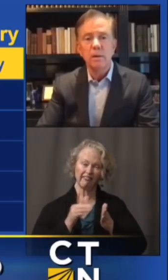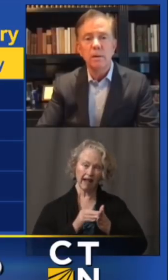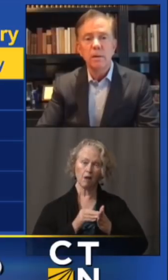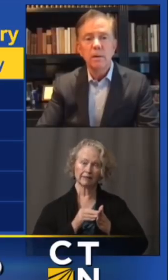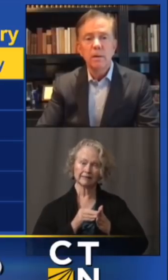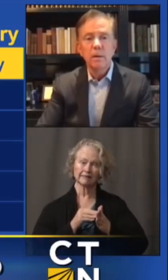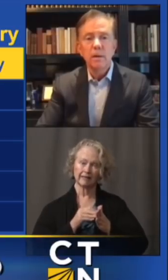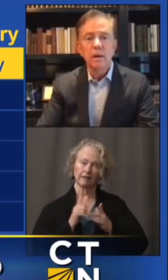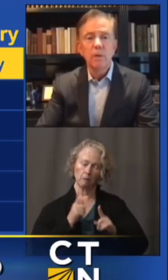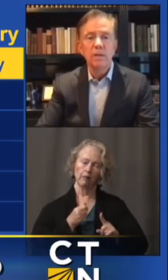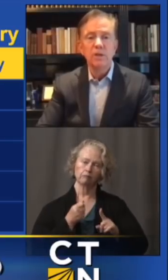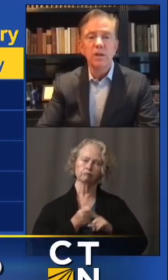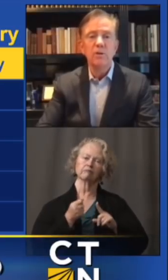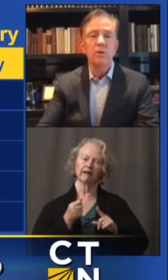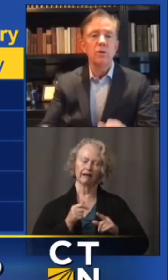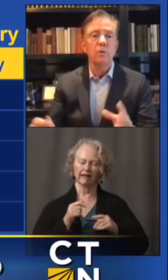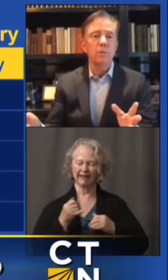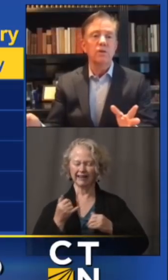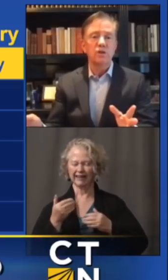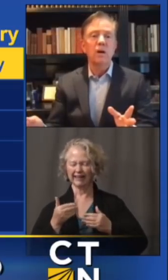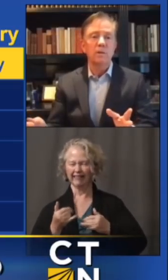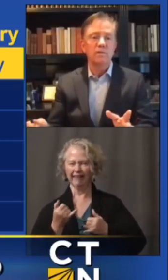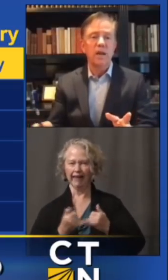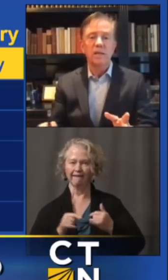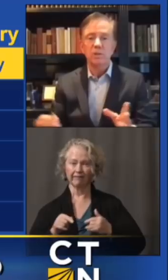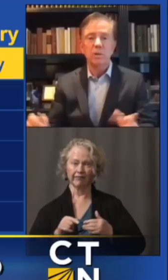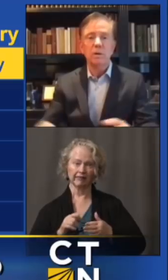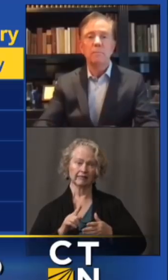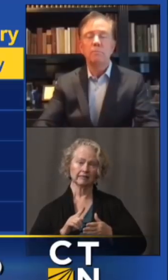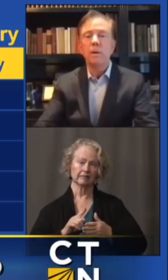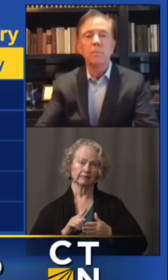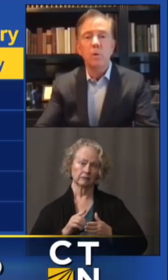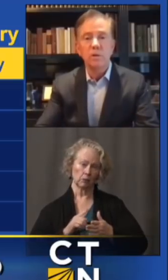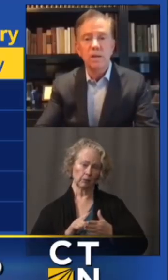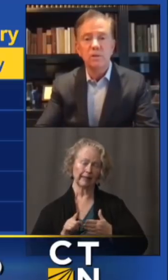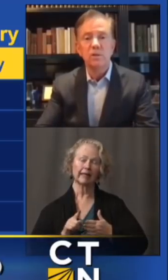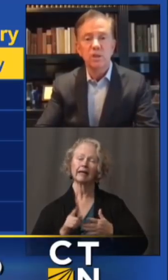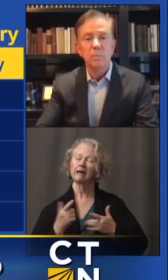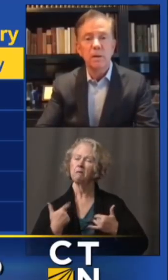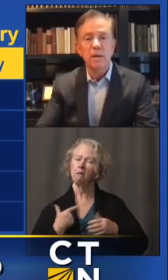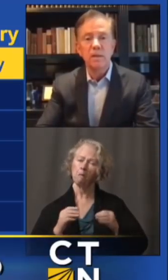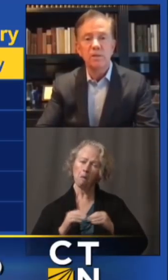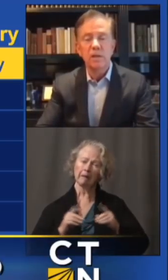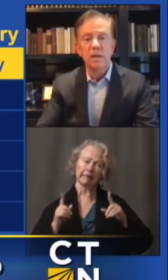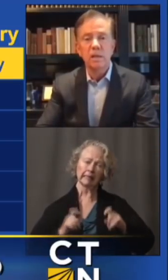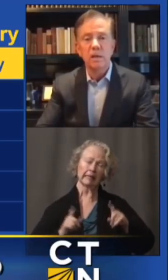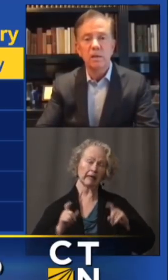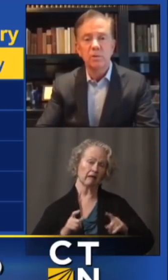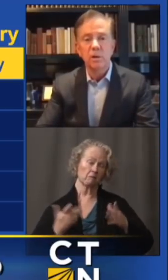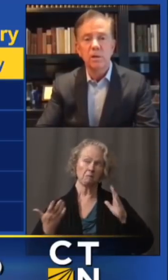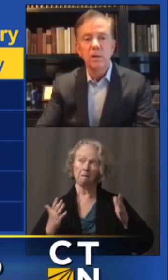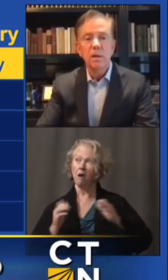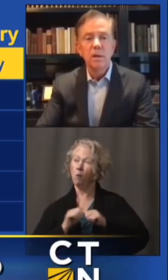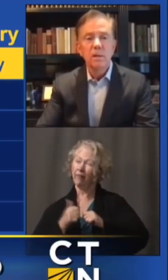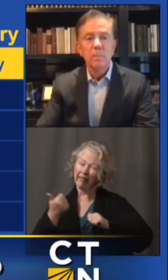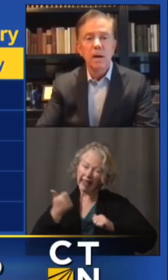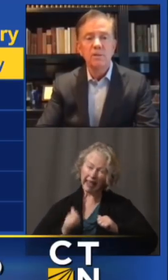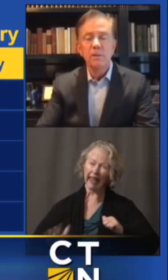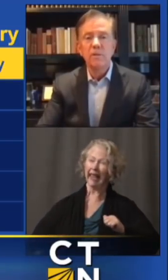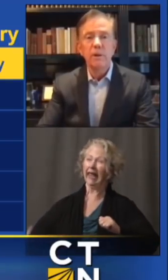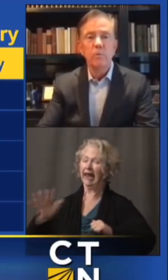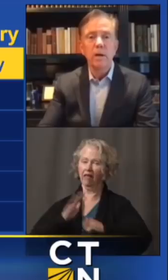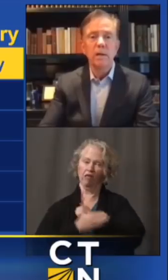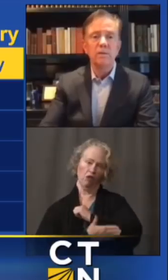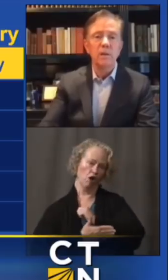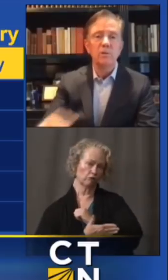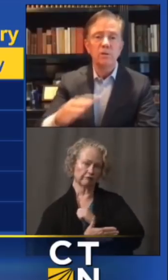week. We continue to do a ton of tests, probably more tests than just about any state in the country. The